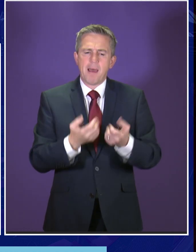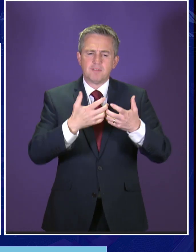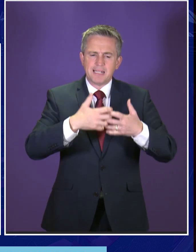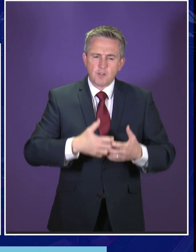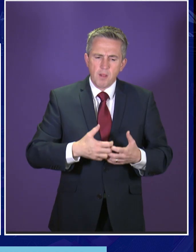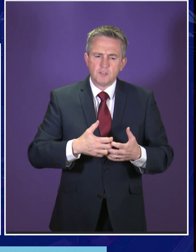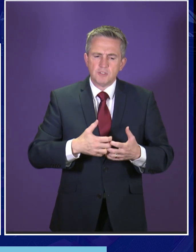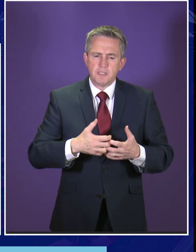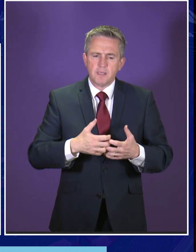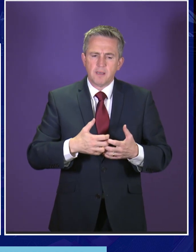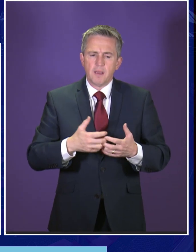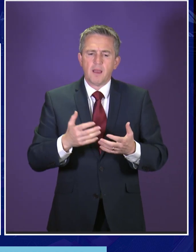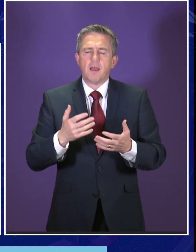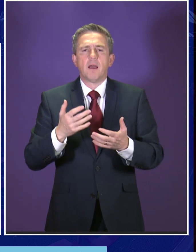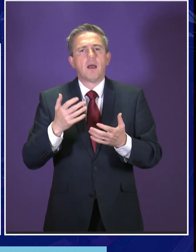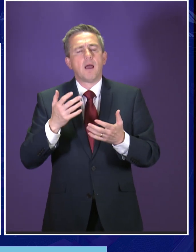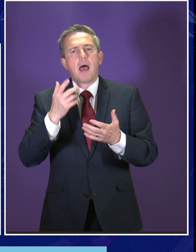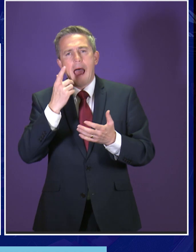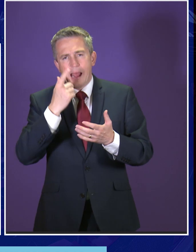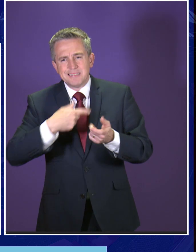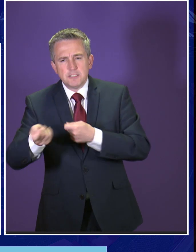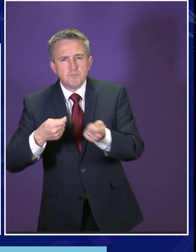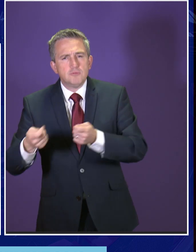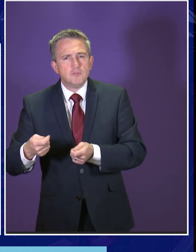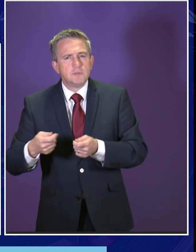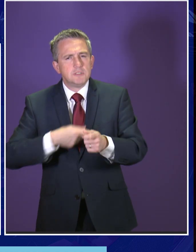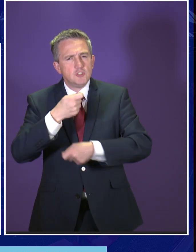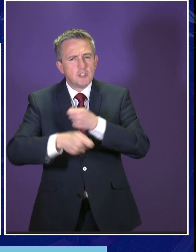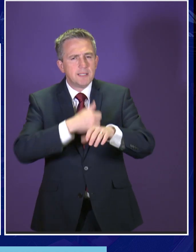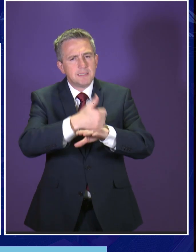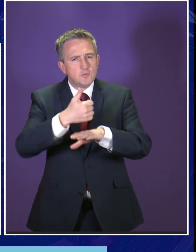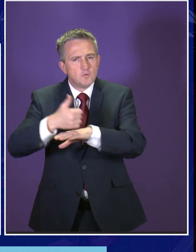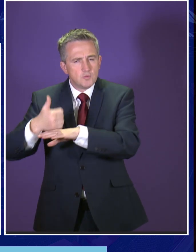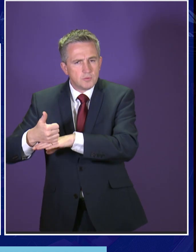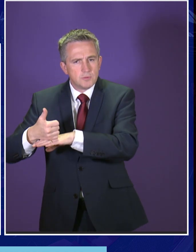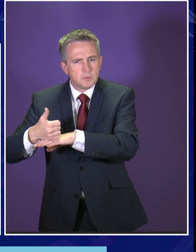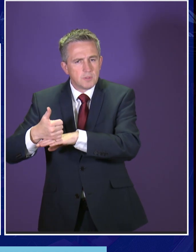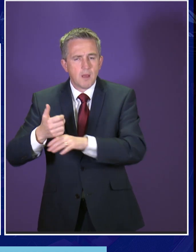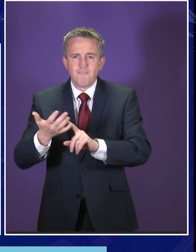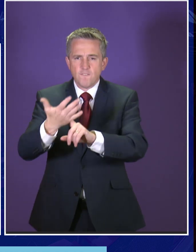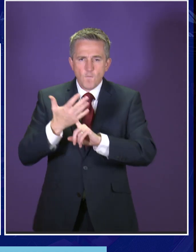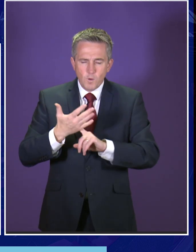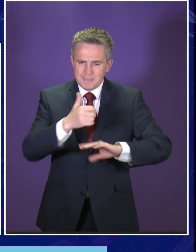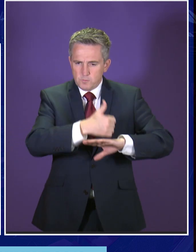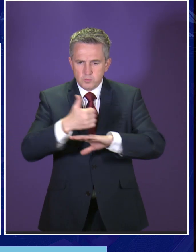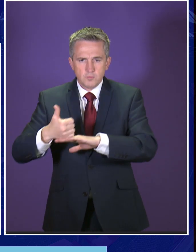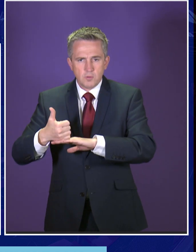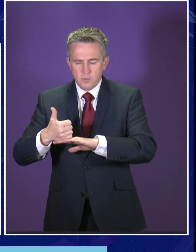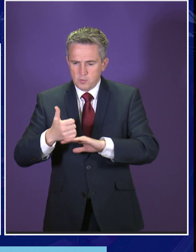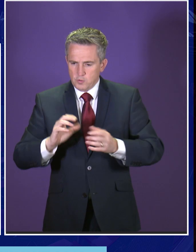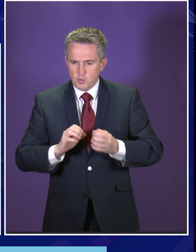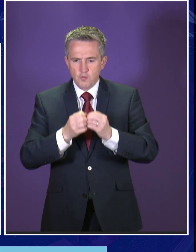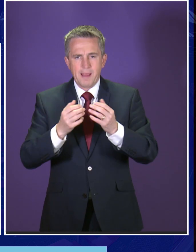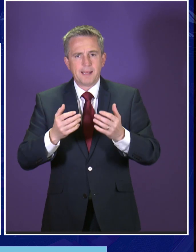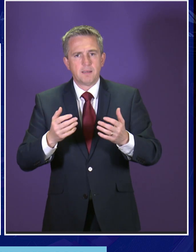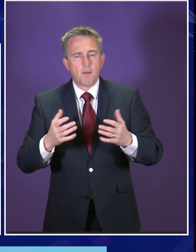one hand and distribution on the other, changes institutions by turning them apart and forcing them to redefine their existence